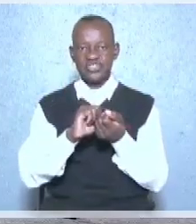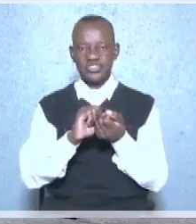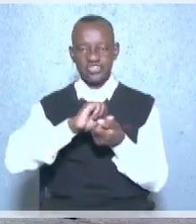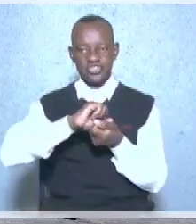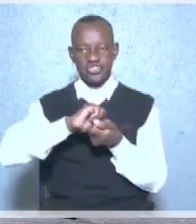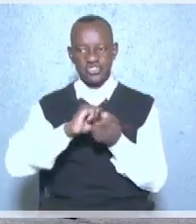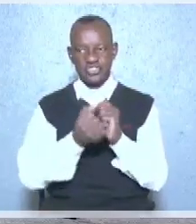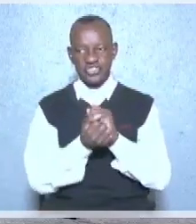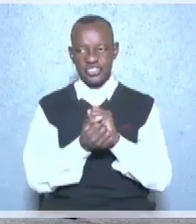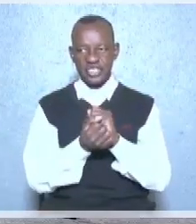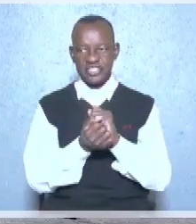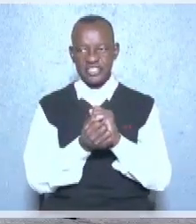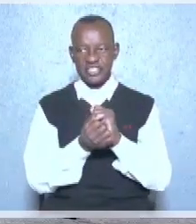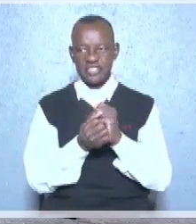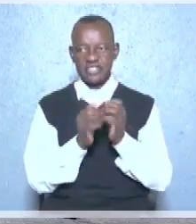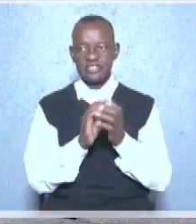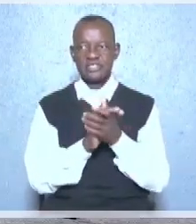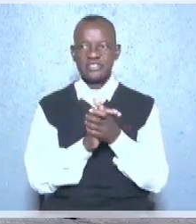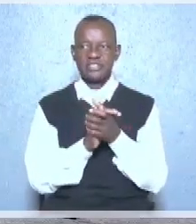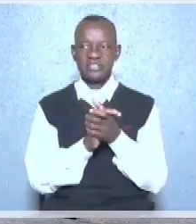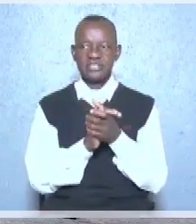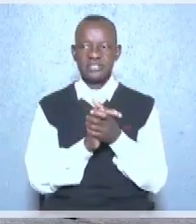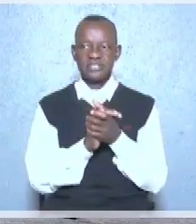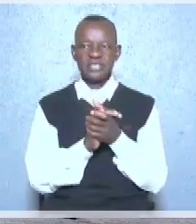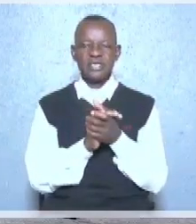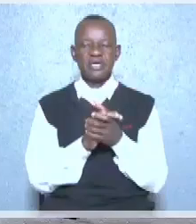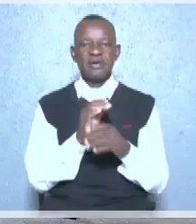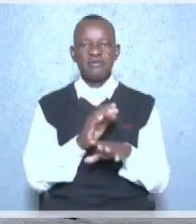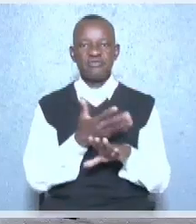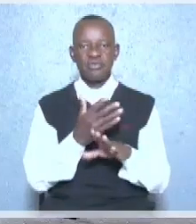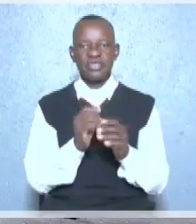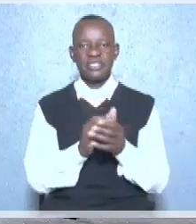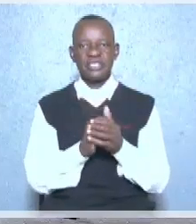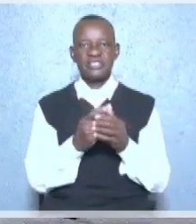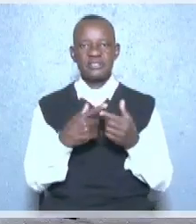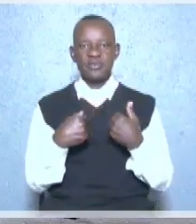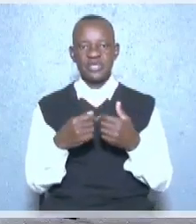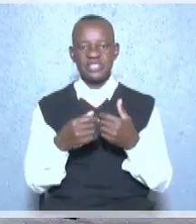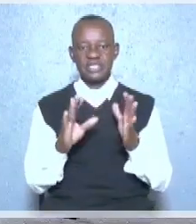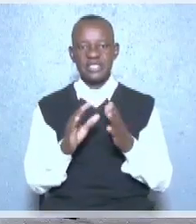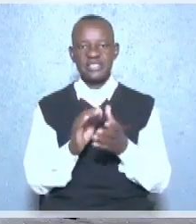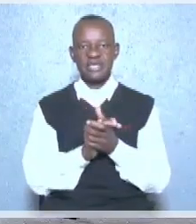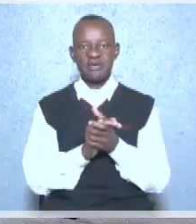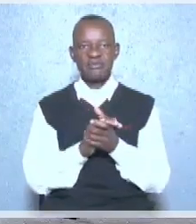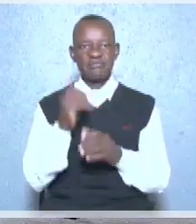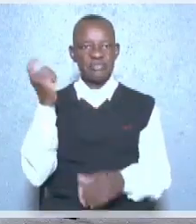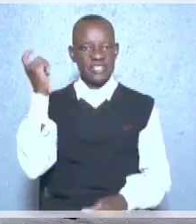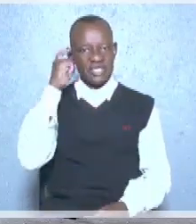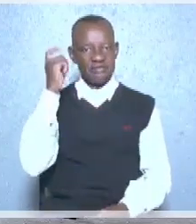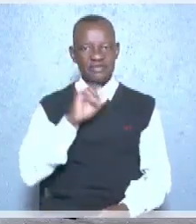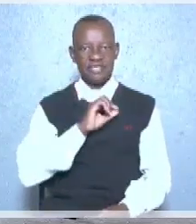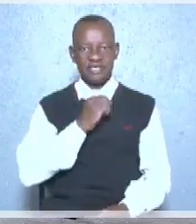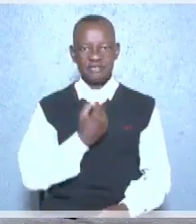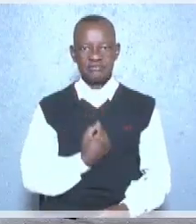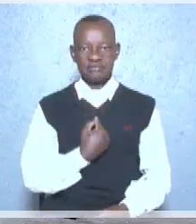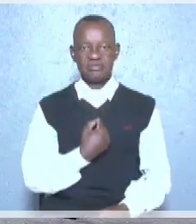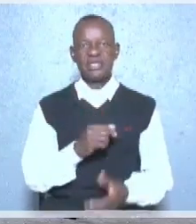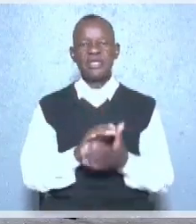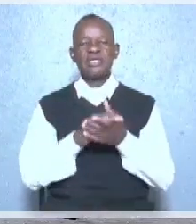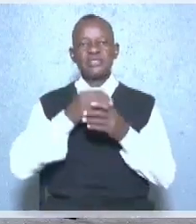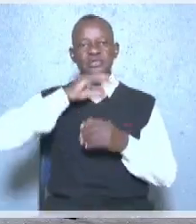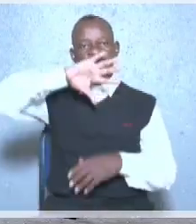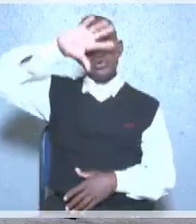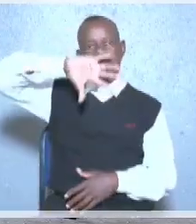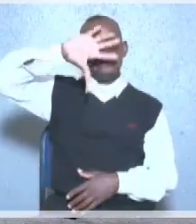in ourselves, the trust in ourselves. The film industry